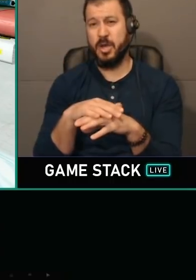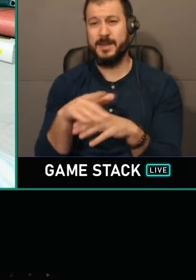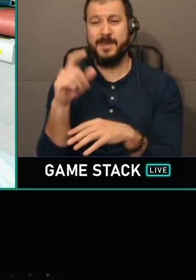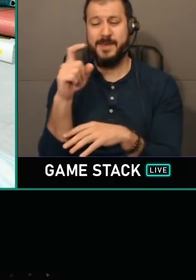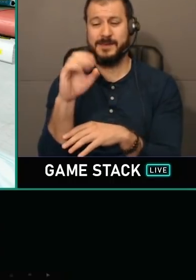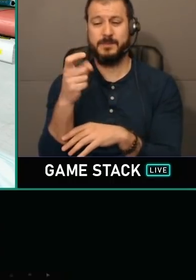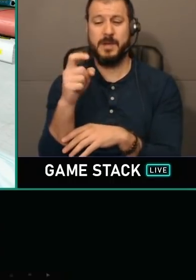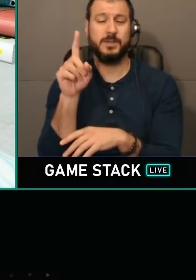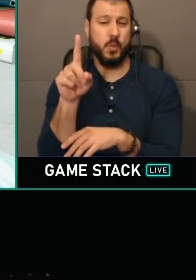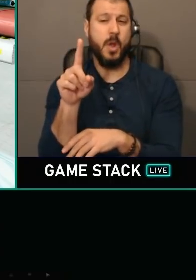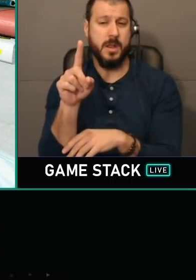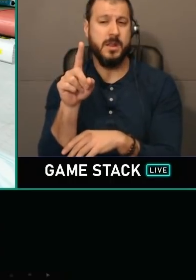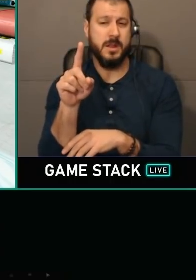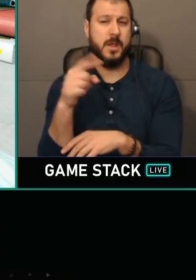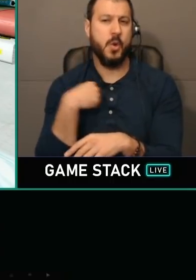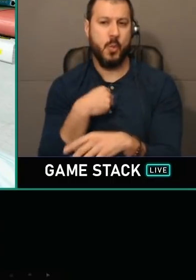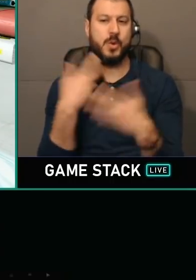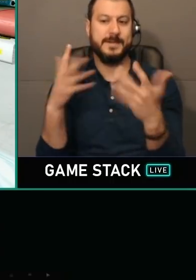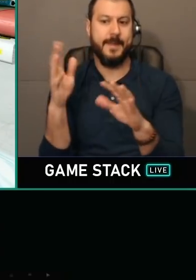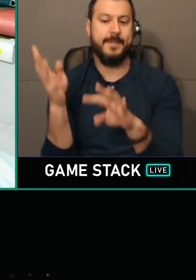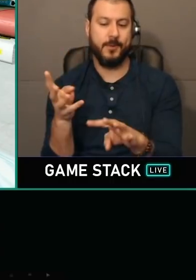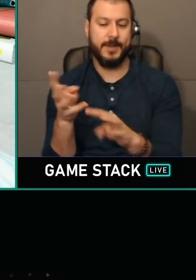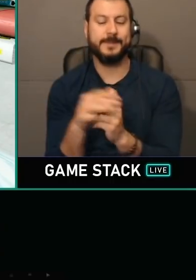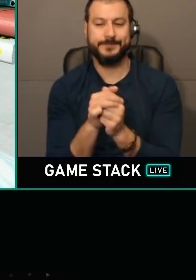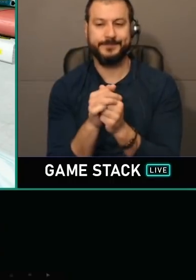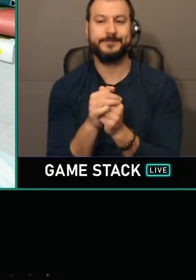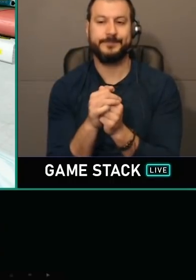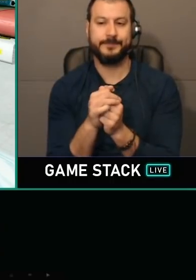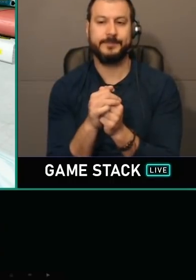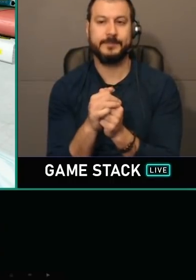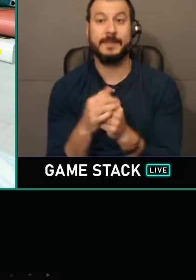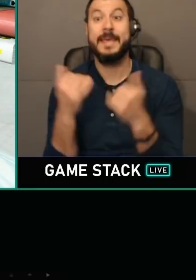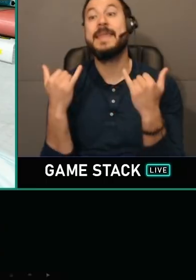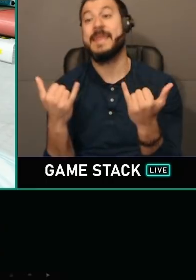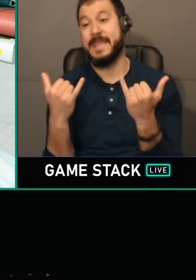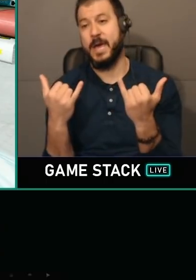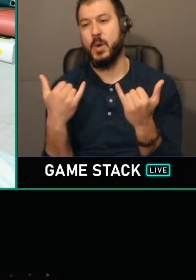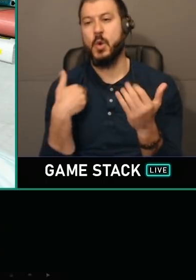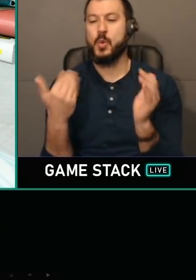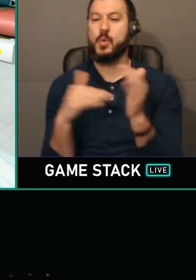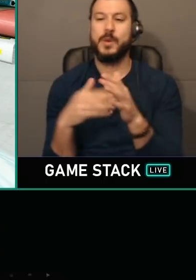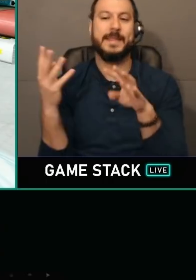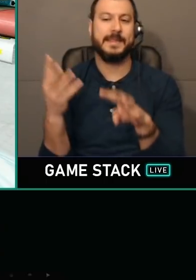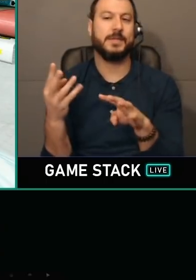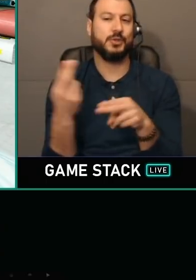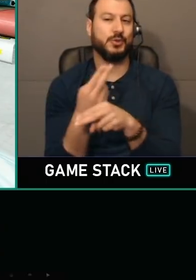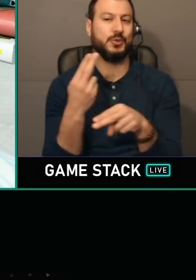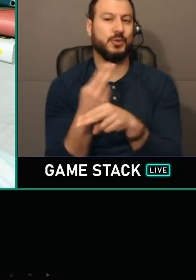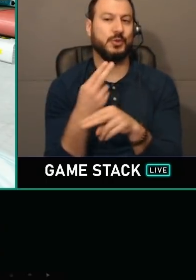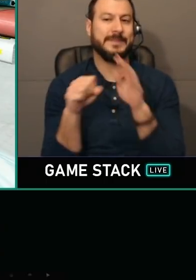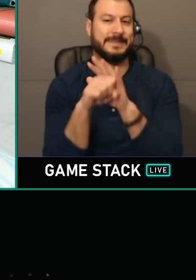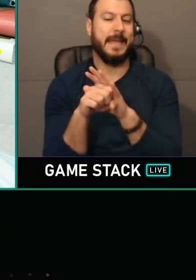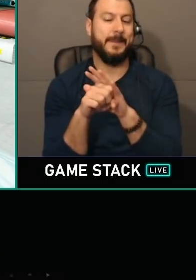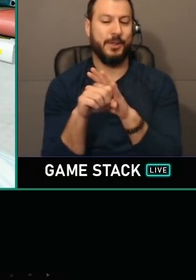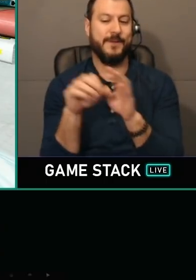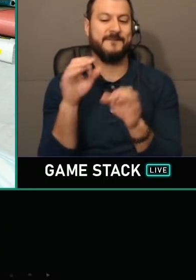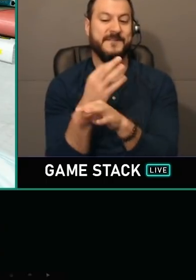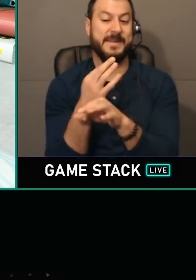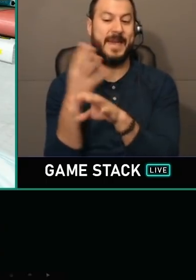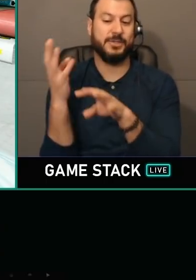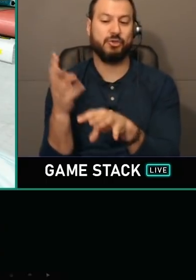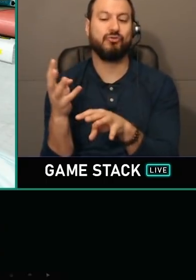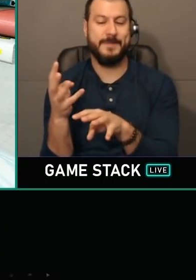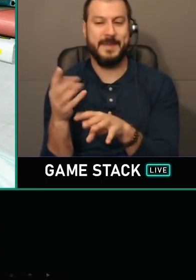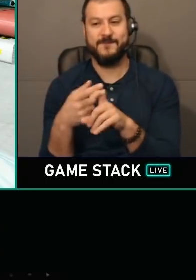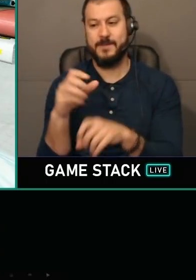X console, we're done loading. Now, we reload the same scene using sampler feedback streaming from our